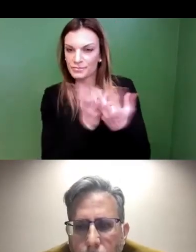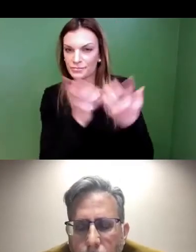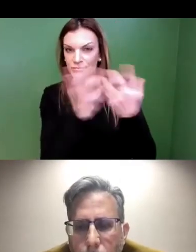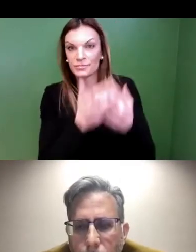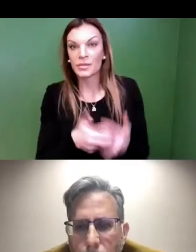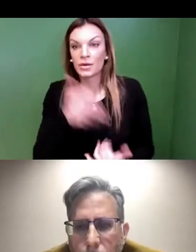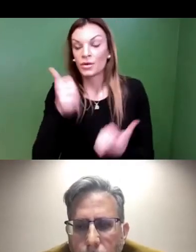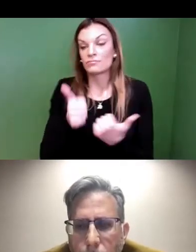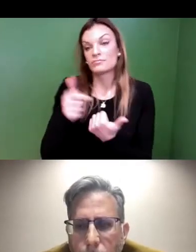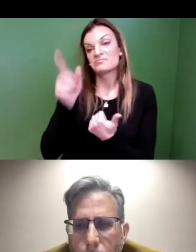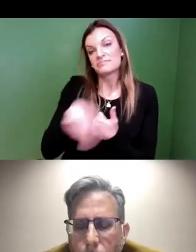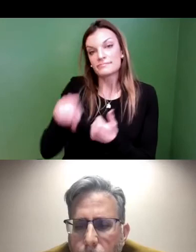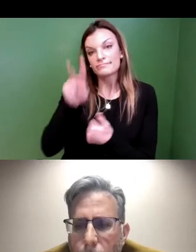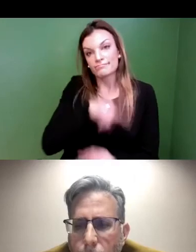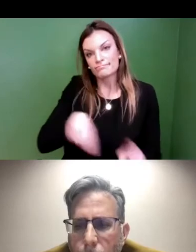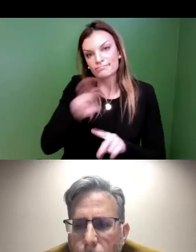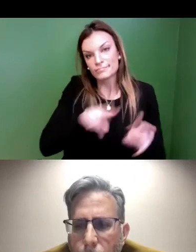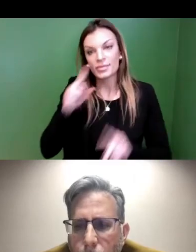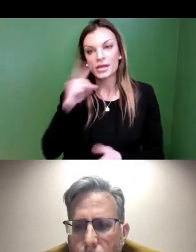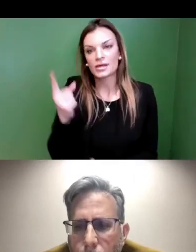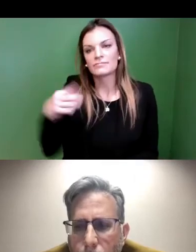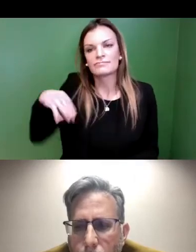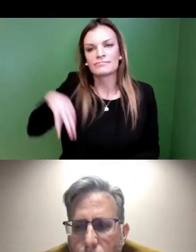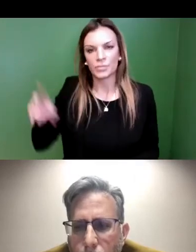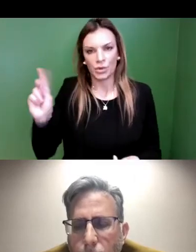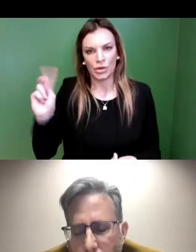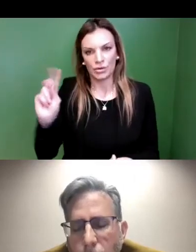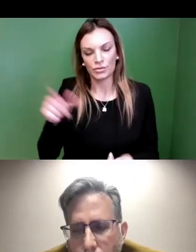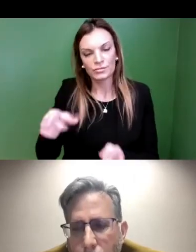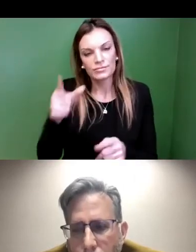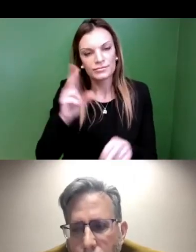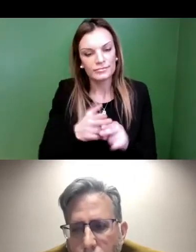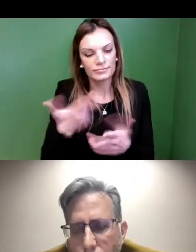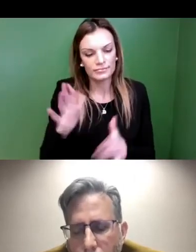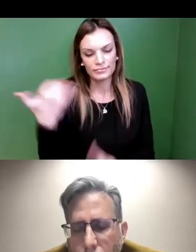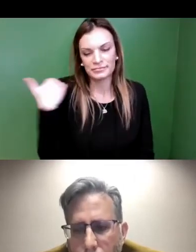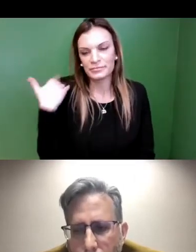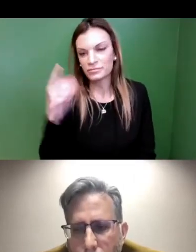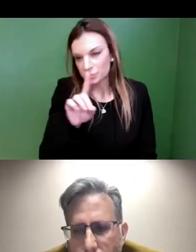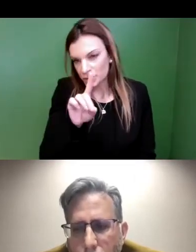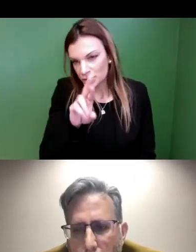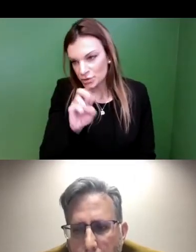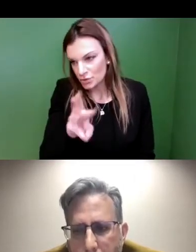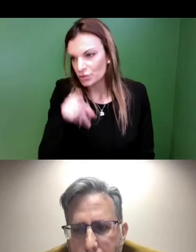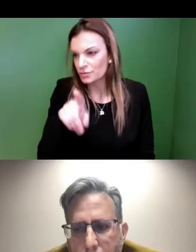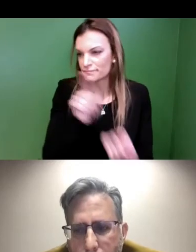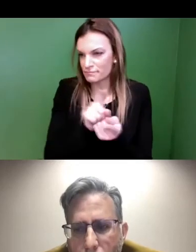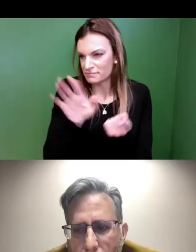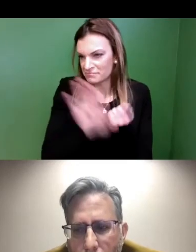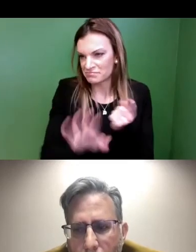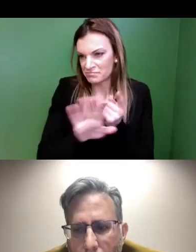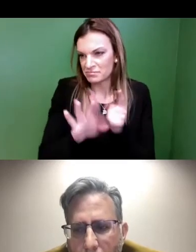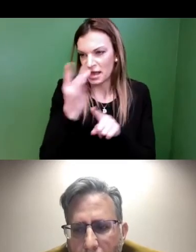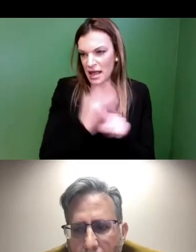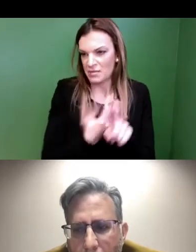stage do you see to be the most useful, right? You mentioned something about Drew. You guys met him about 8 months